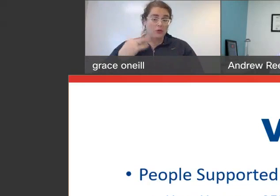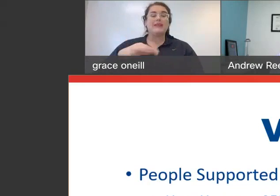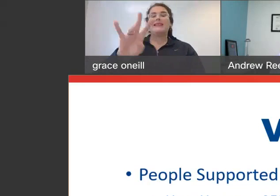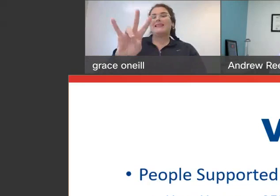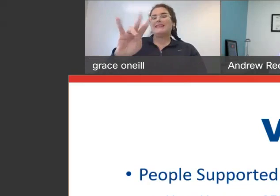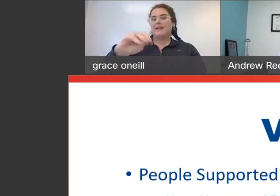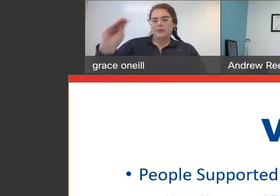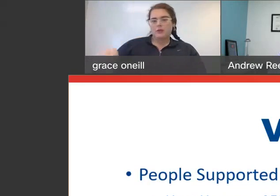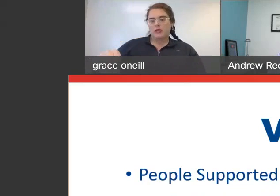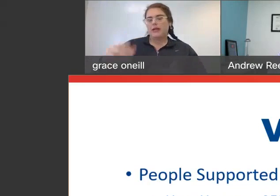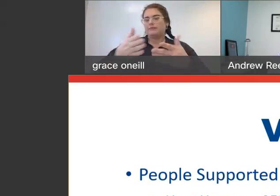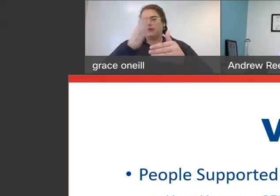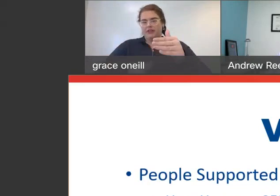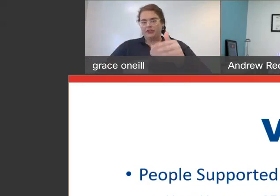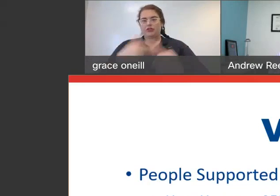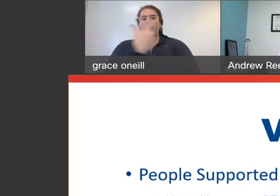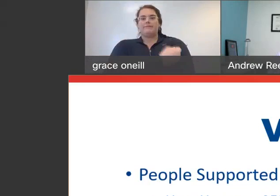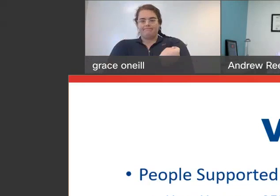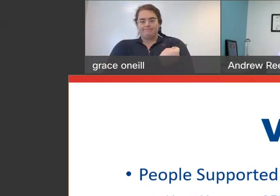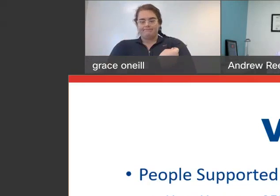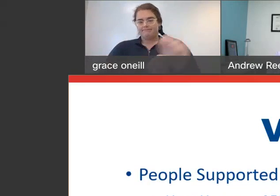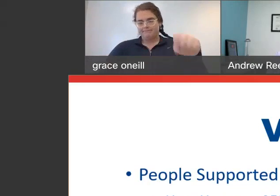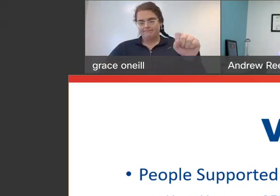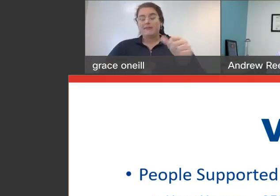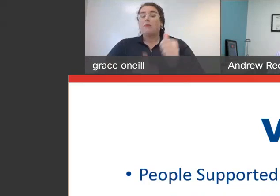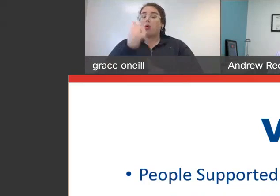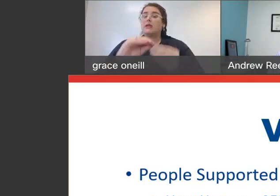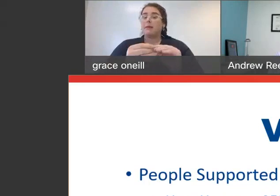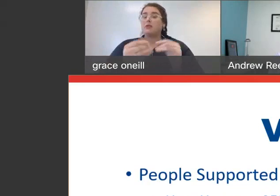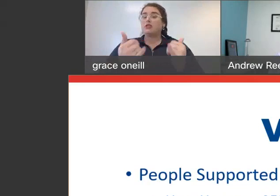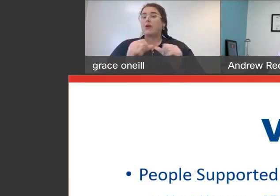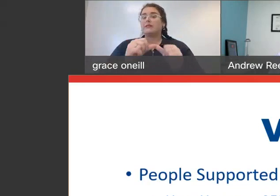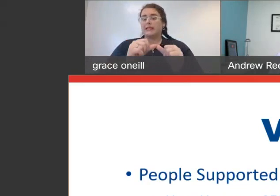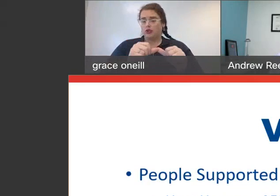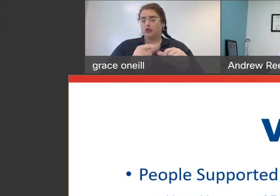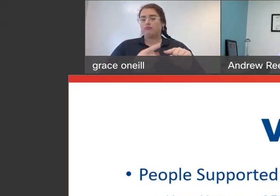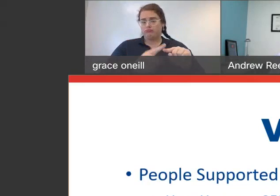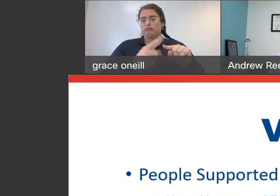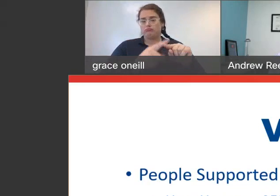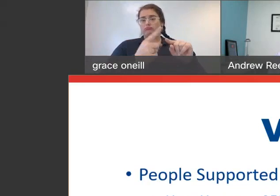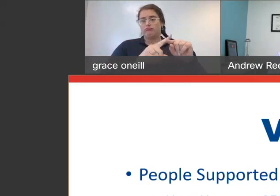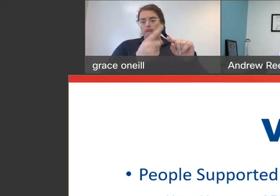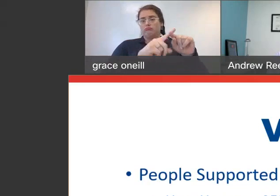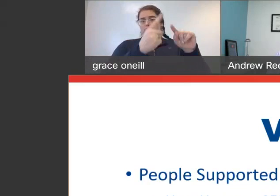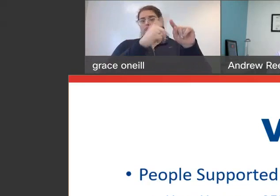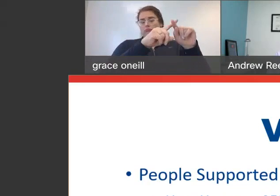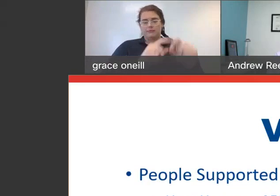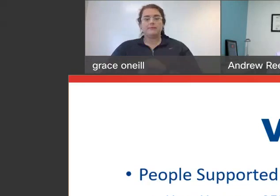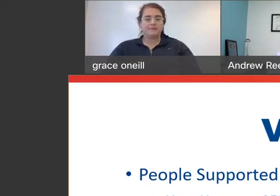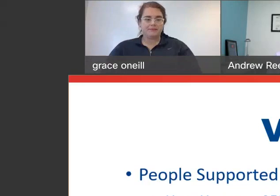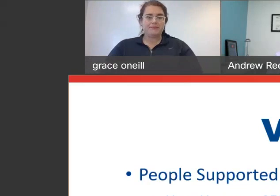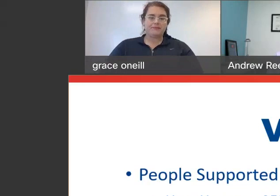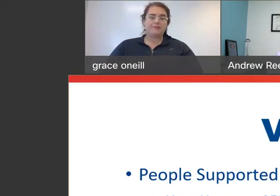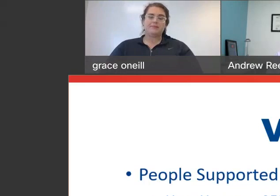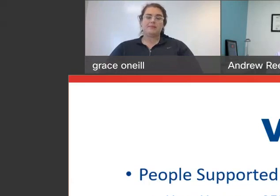a booster. And those numbers continue to go up between getting boosters and getting boosters documented. Amongst